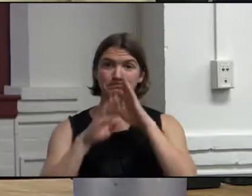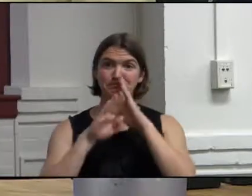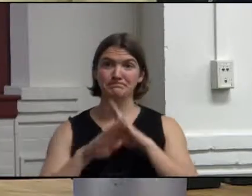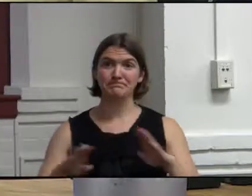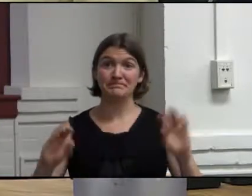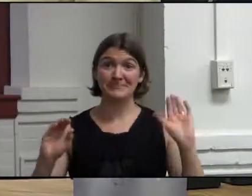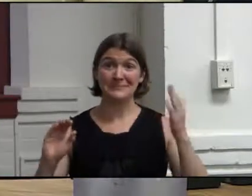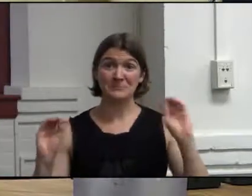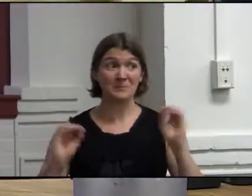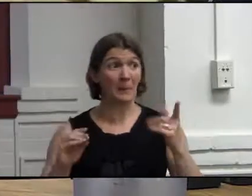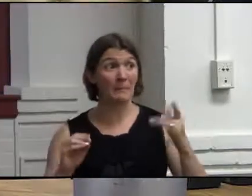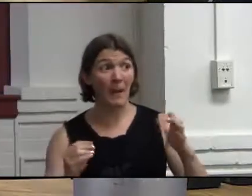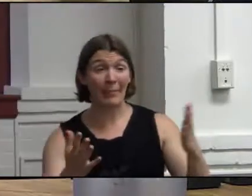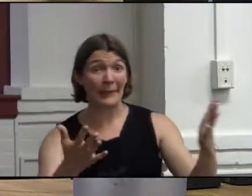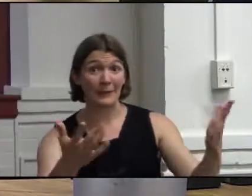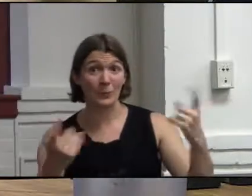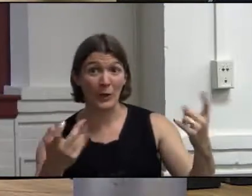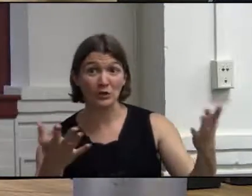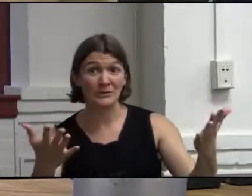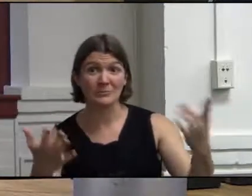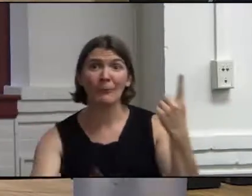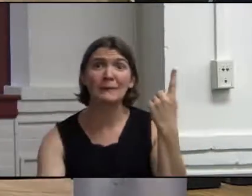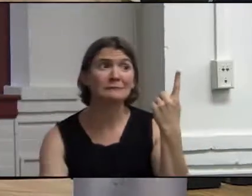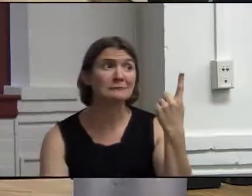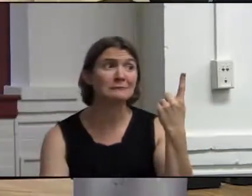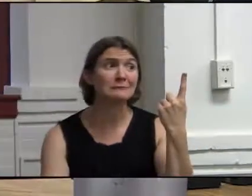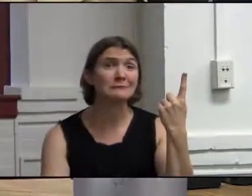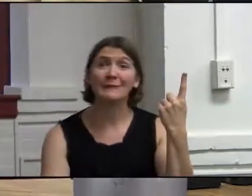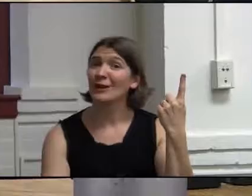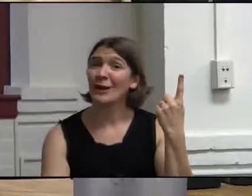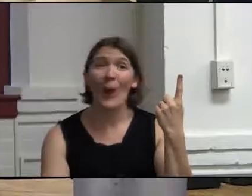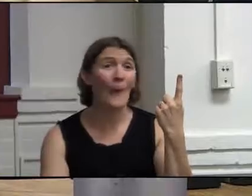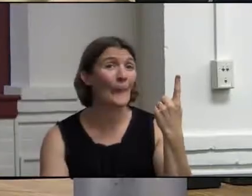Makes sense. Anyone in the public have any questions?